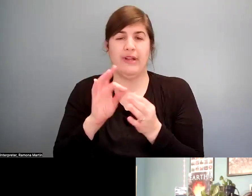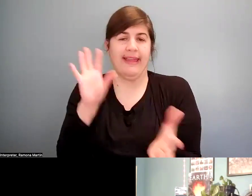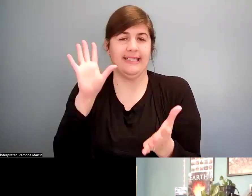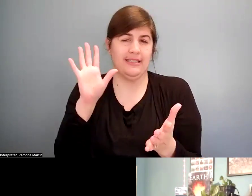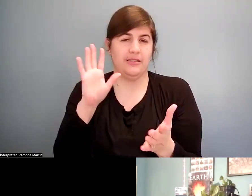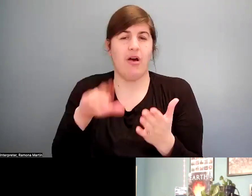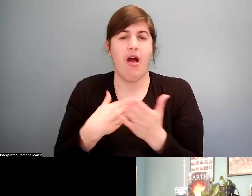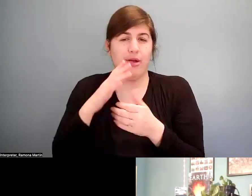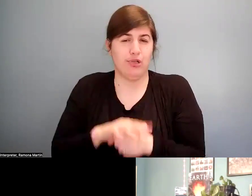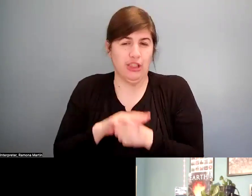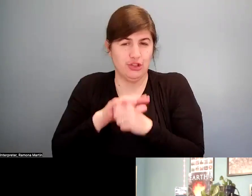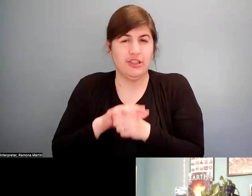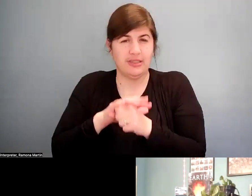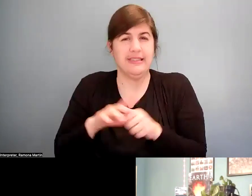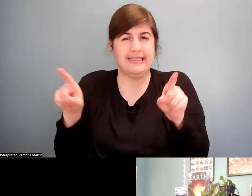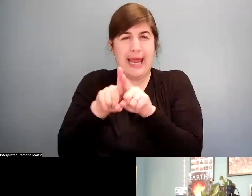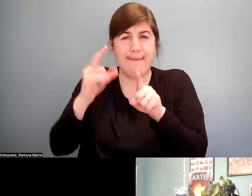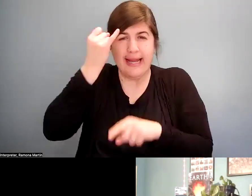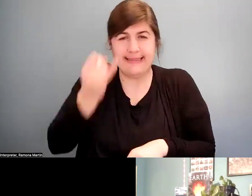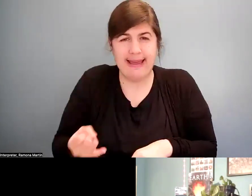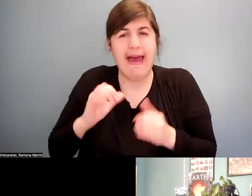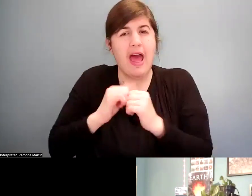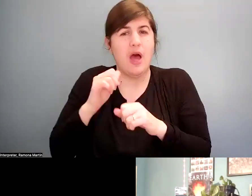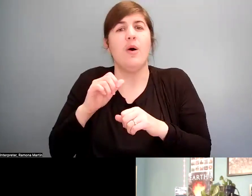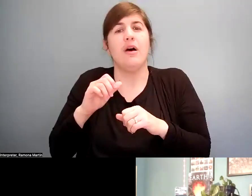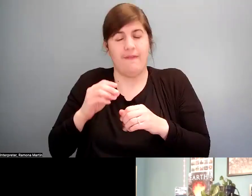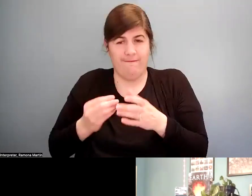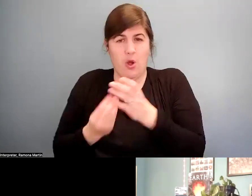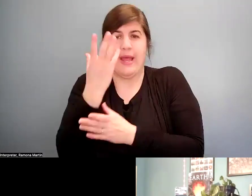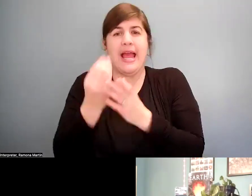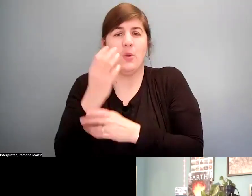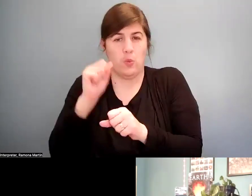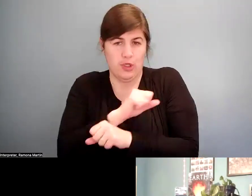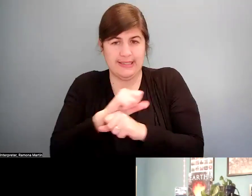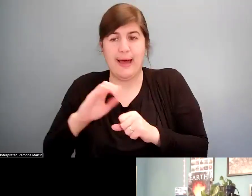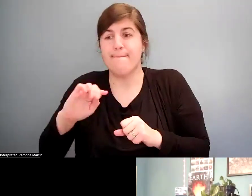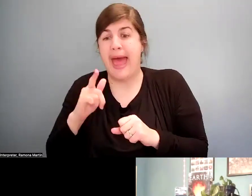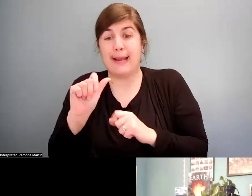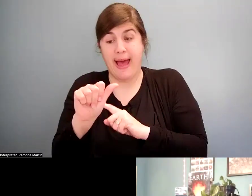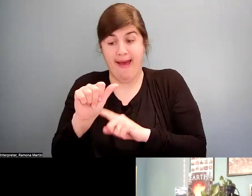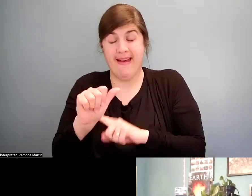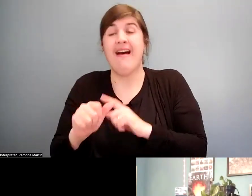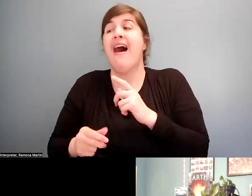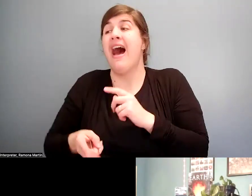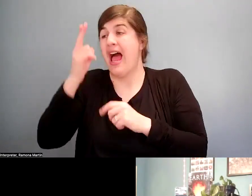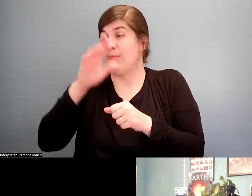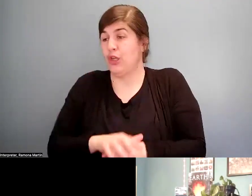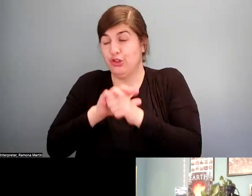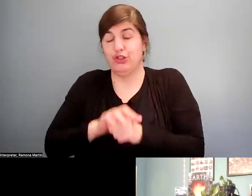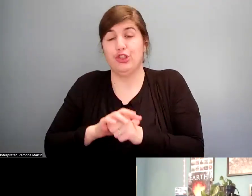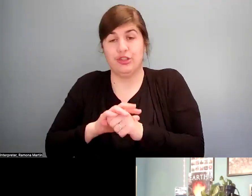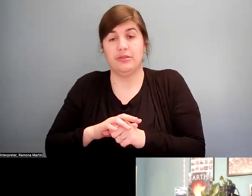And so that's kind of how a volcano works, essentially. The magma's under high pressure under the ground, and you have all of this